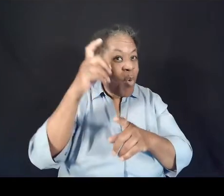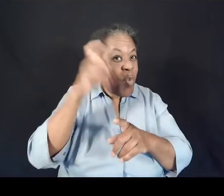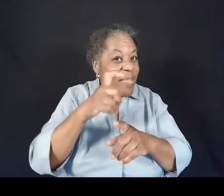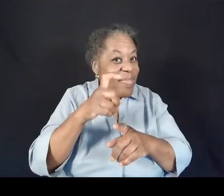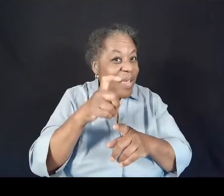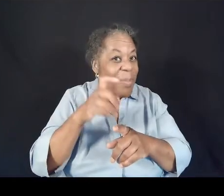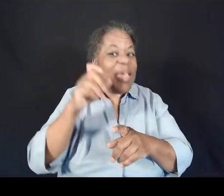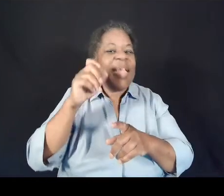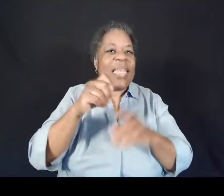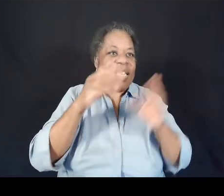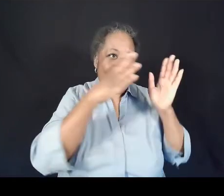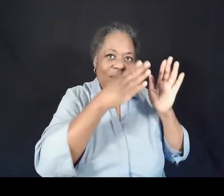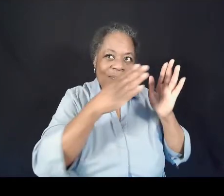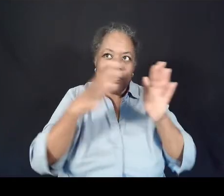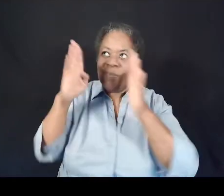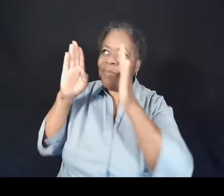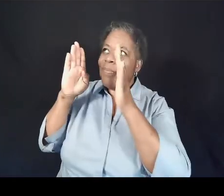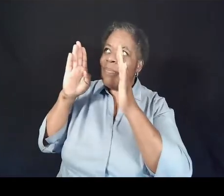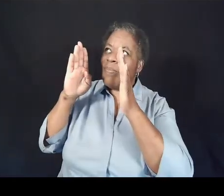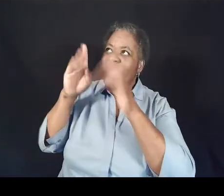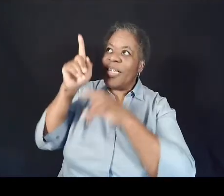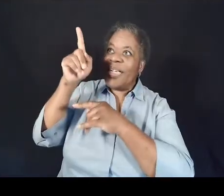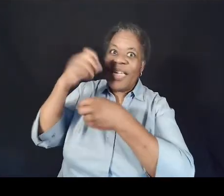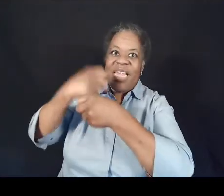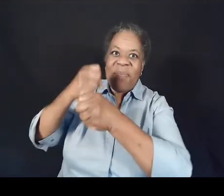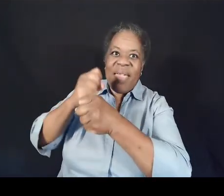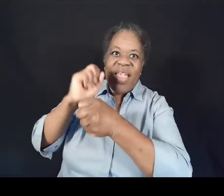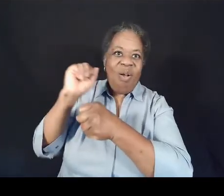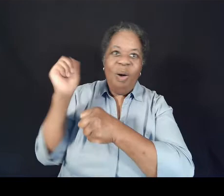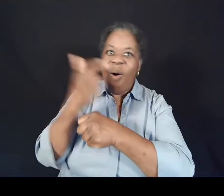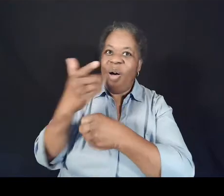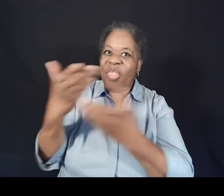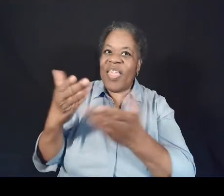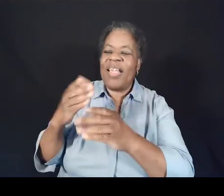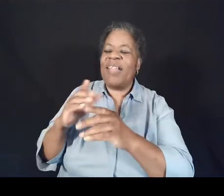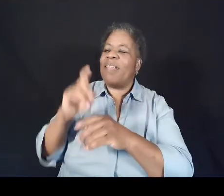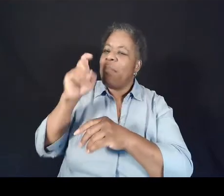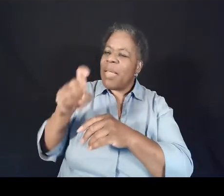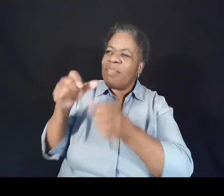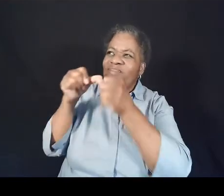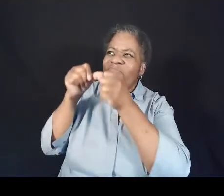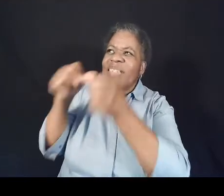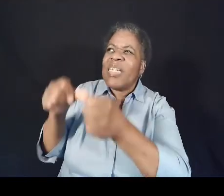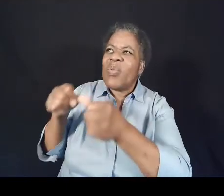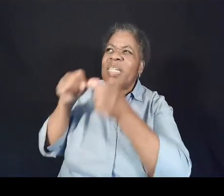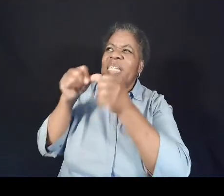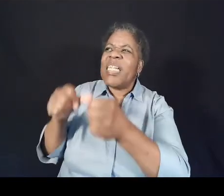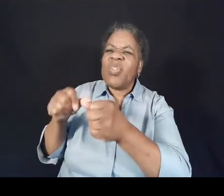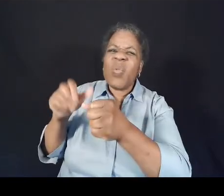God who made all things, and you want to do it continually and wholeheartedly.